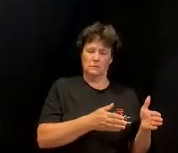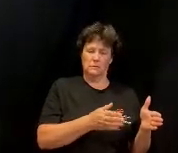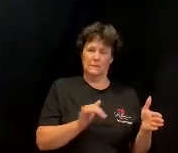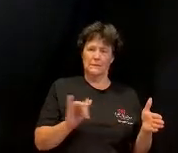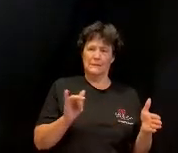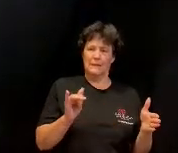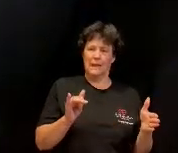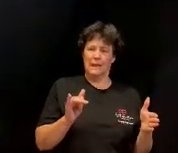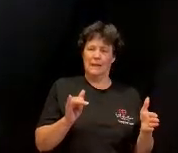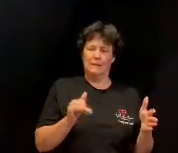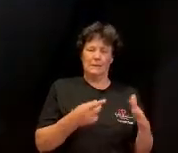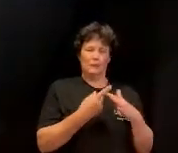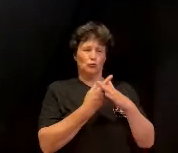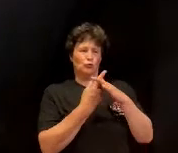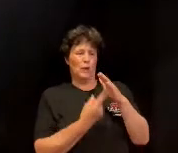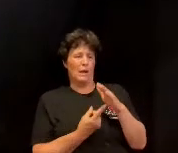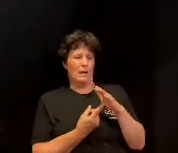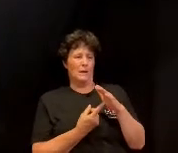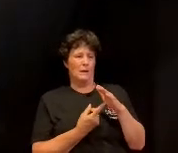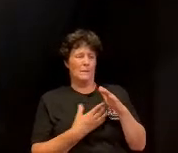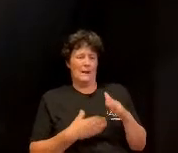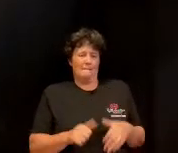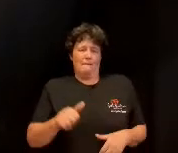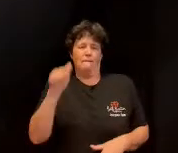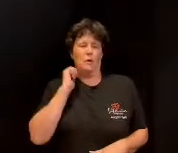and I refuse to throw a life preserver out.